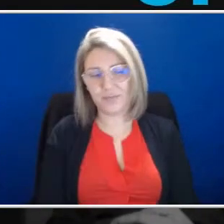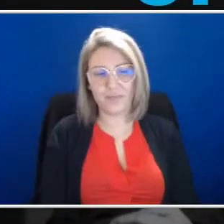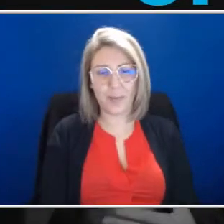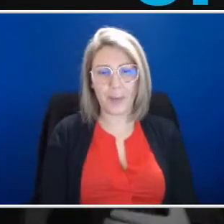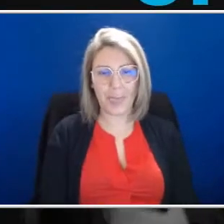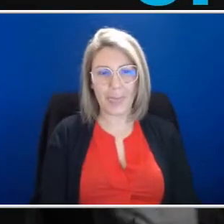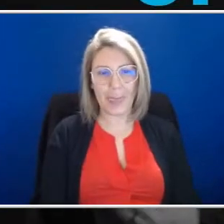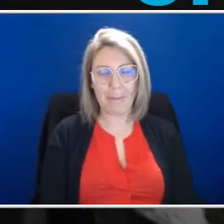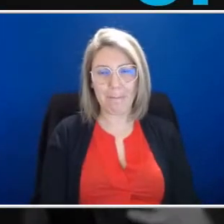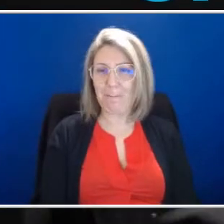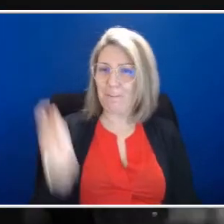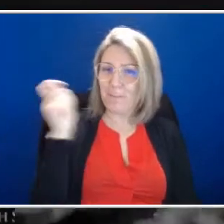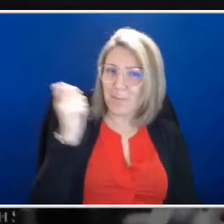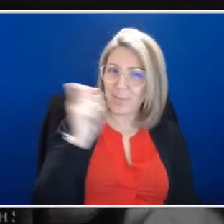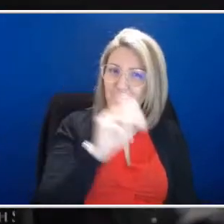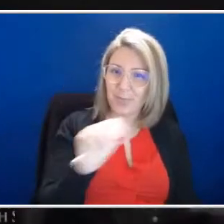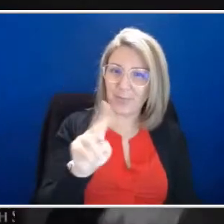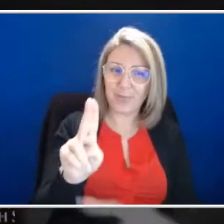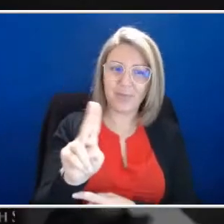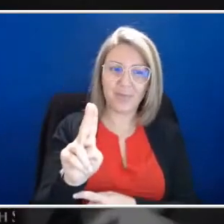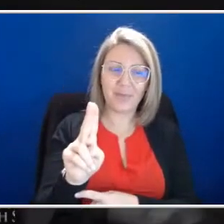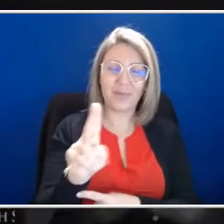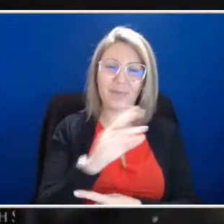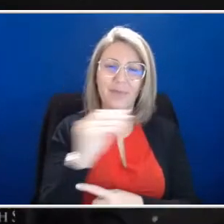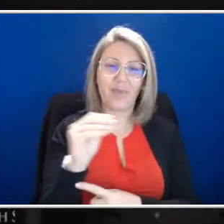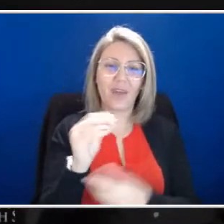Subscribe to our Morning Medical Update and Open